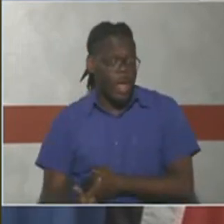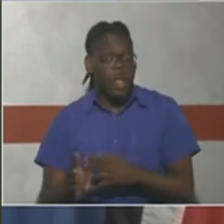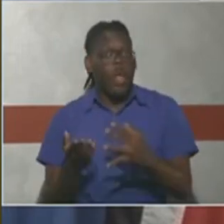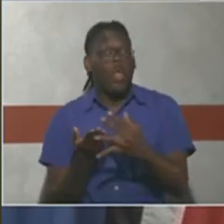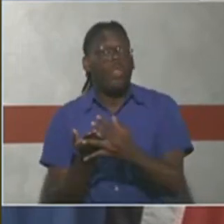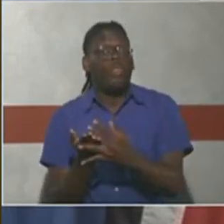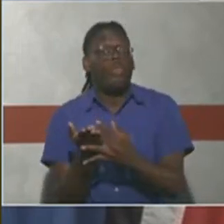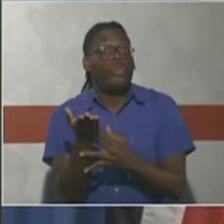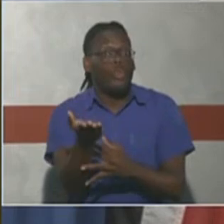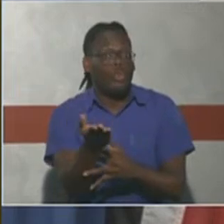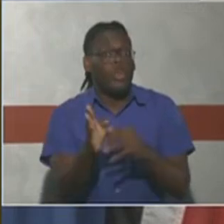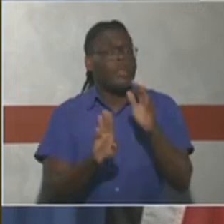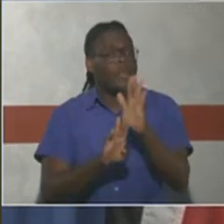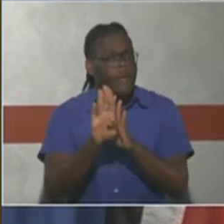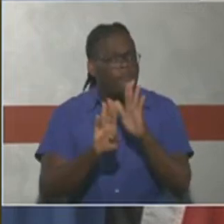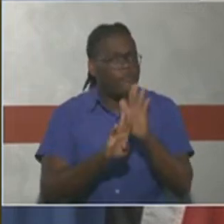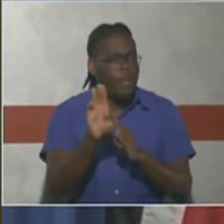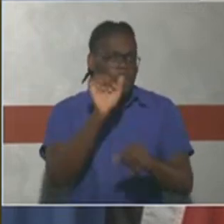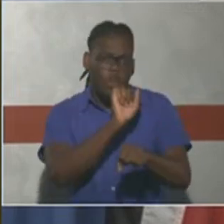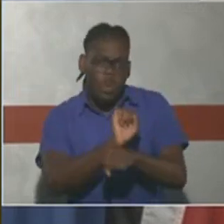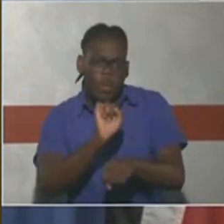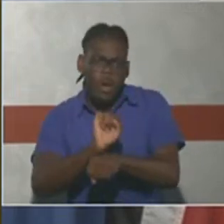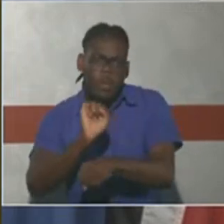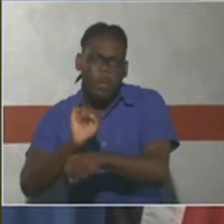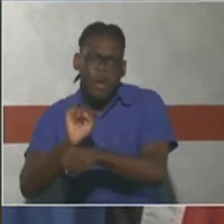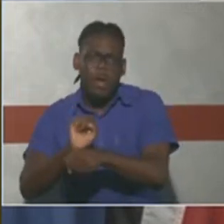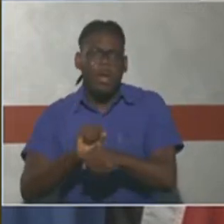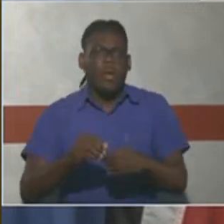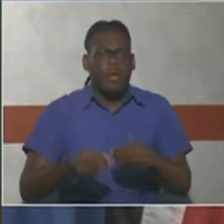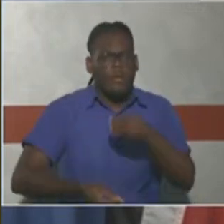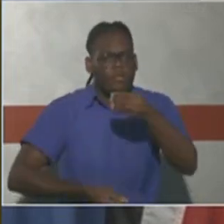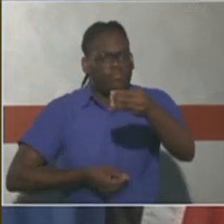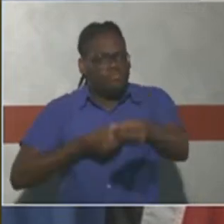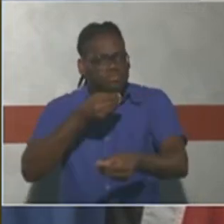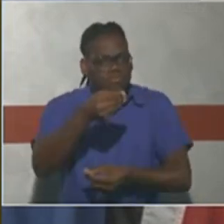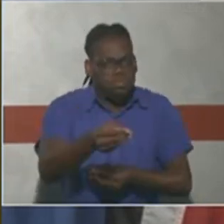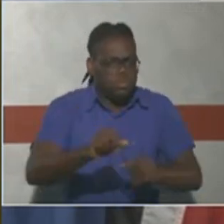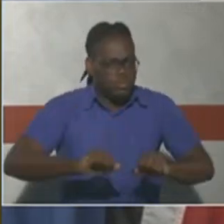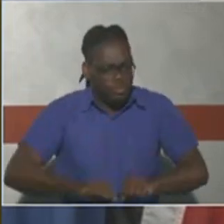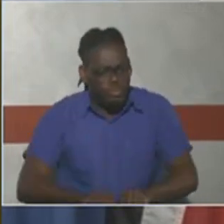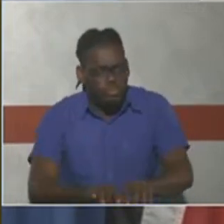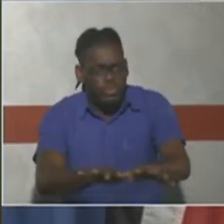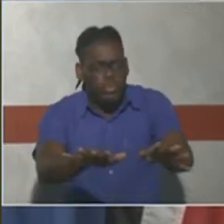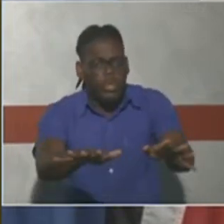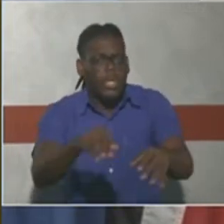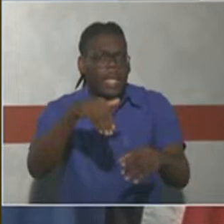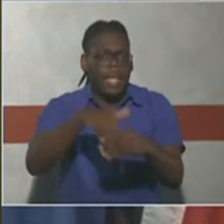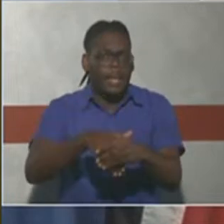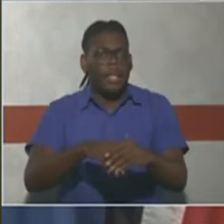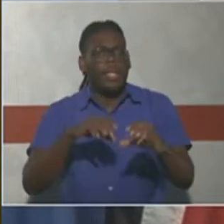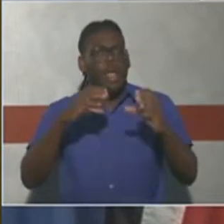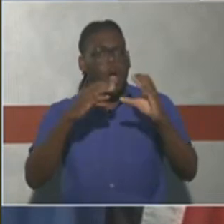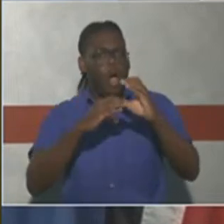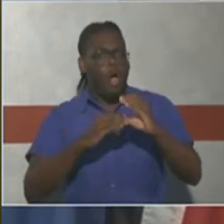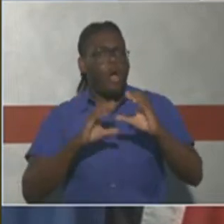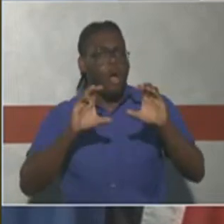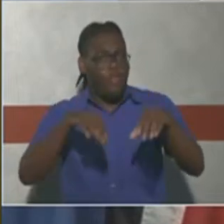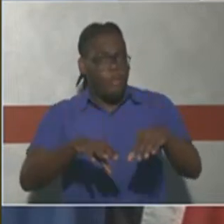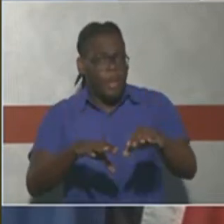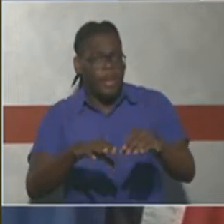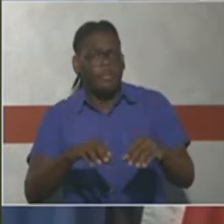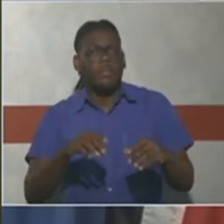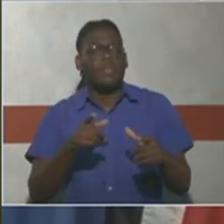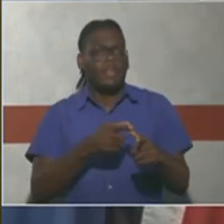to Caribbean, European, and other markets, bringing much humanitarian benefits to the